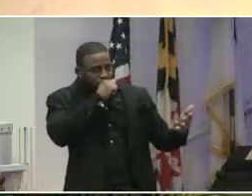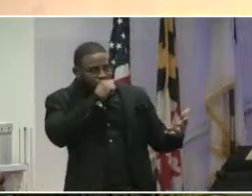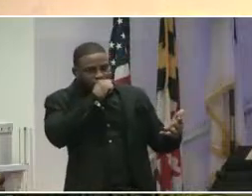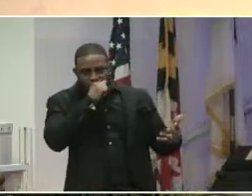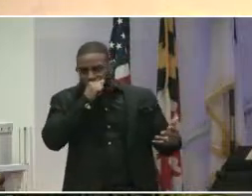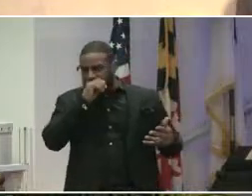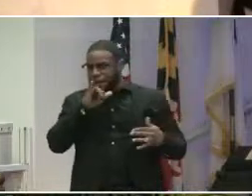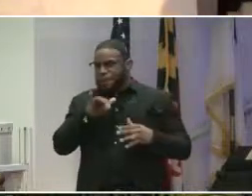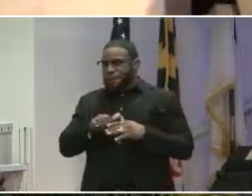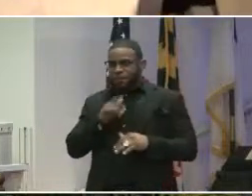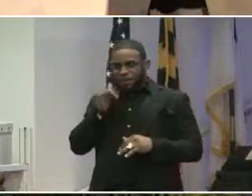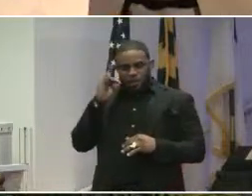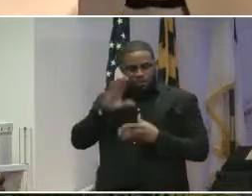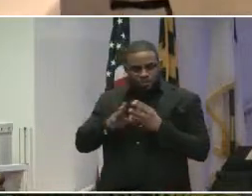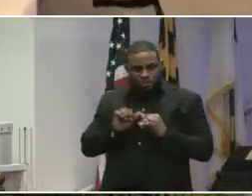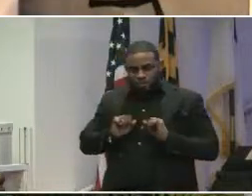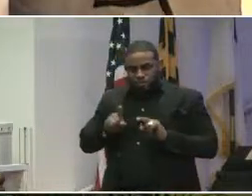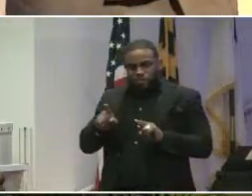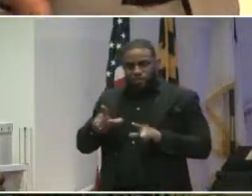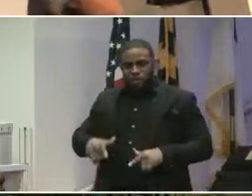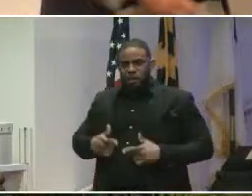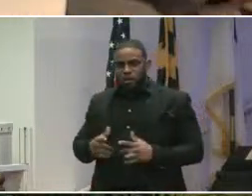come on, now Nicodemus' story is coming alive.